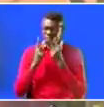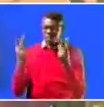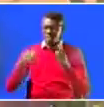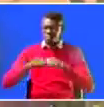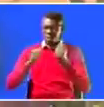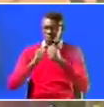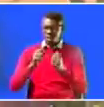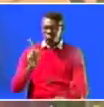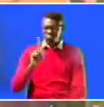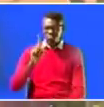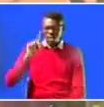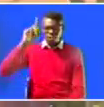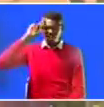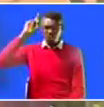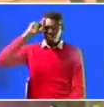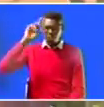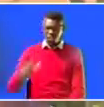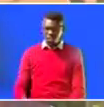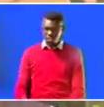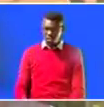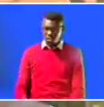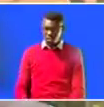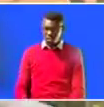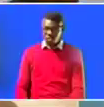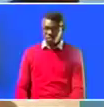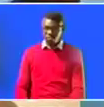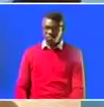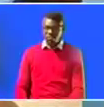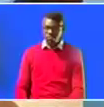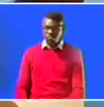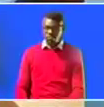is superfluous, which means that it's neither here nor there.